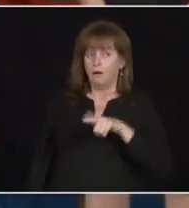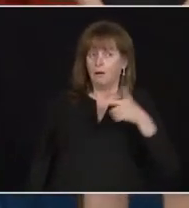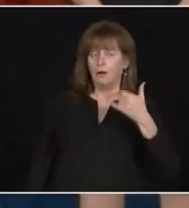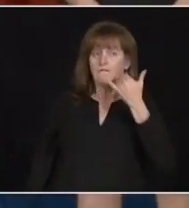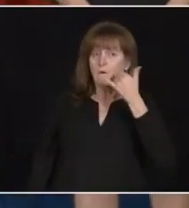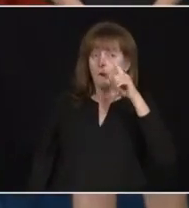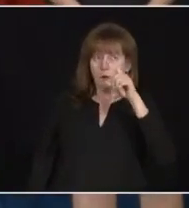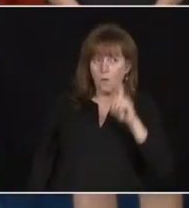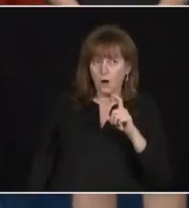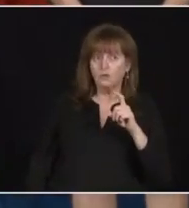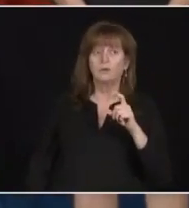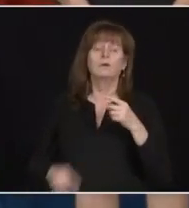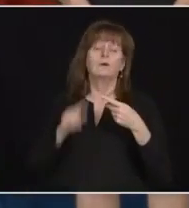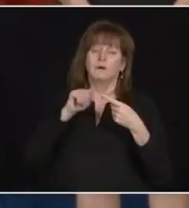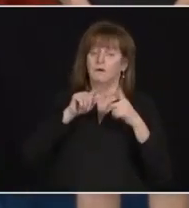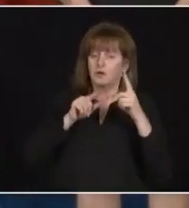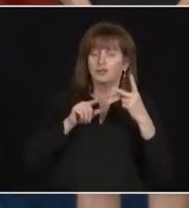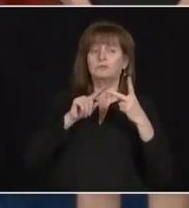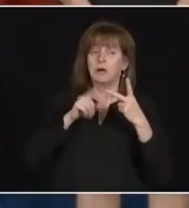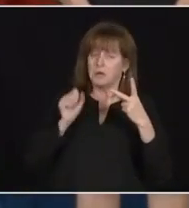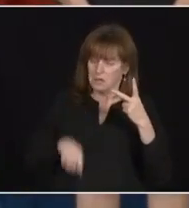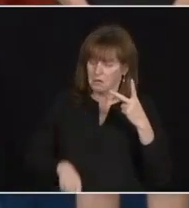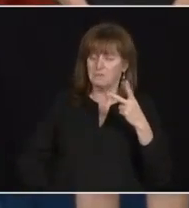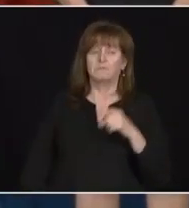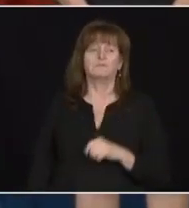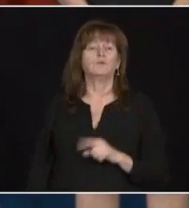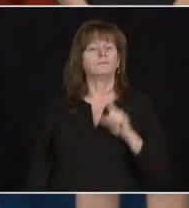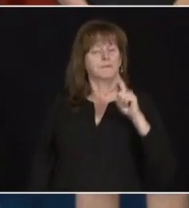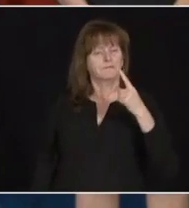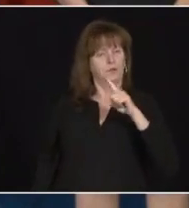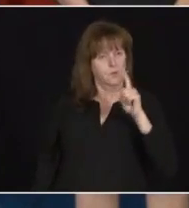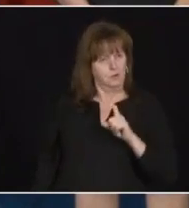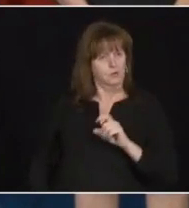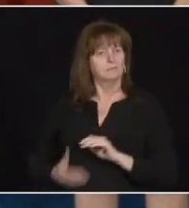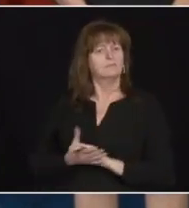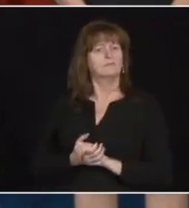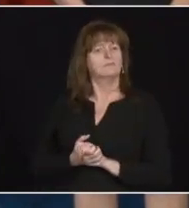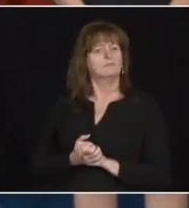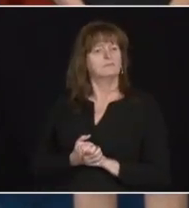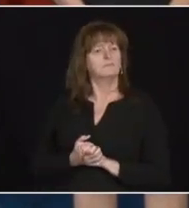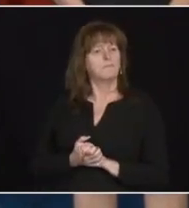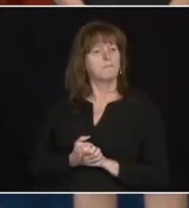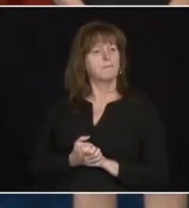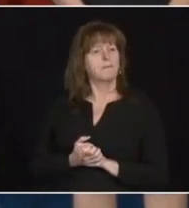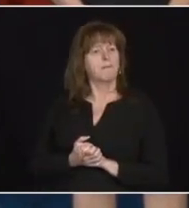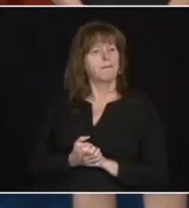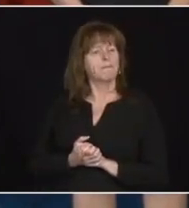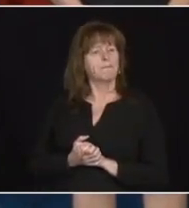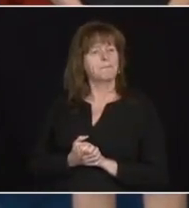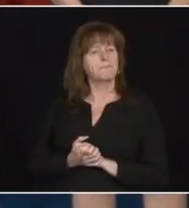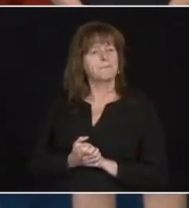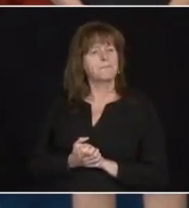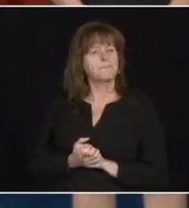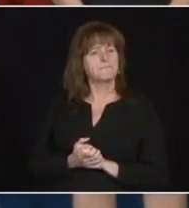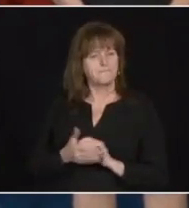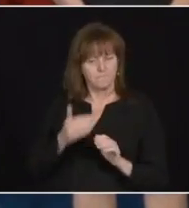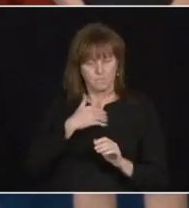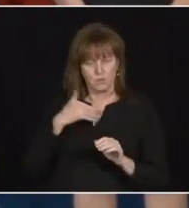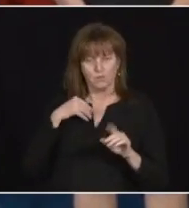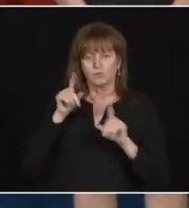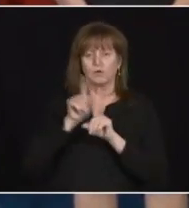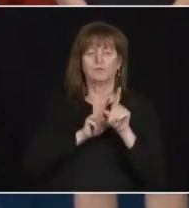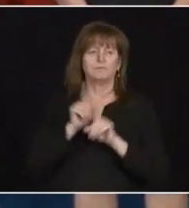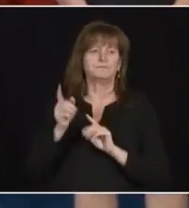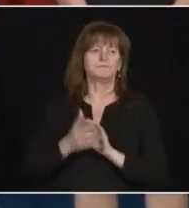First question. First question comes from Martin Reg Cohen from the Toronto Star. Please go ahead.